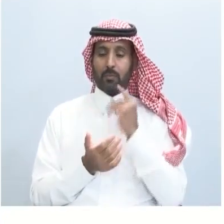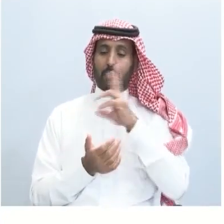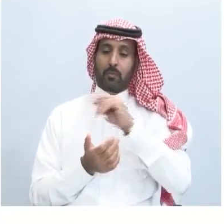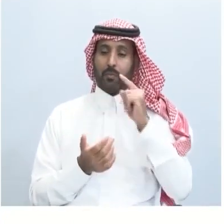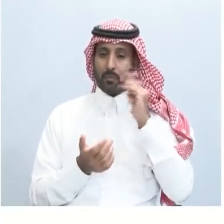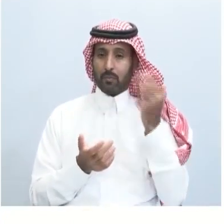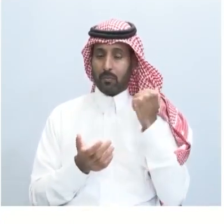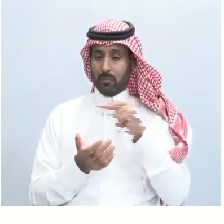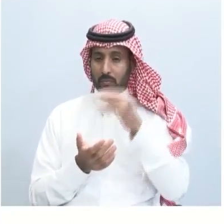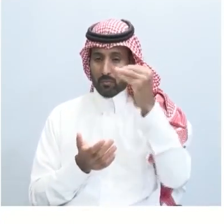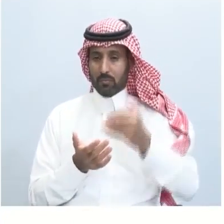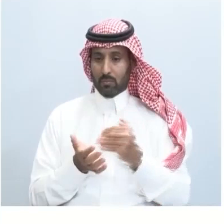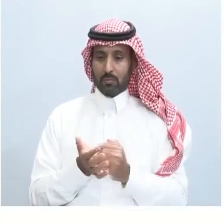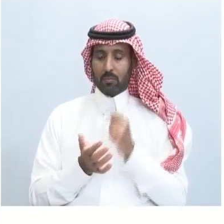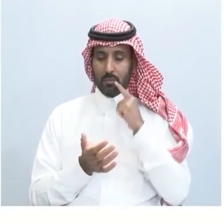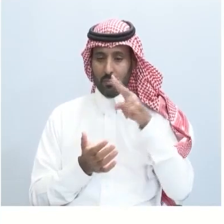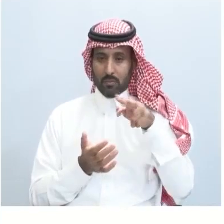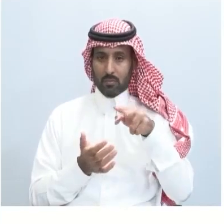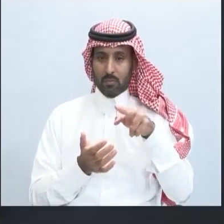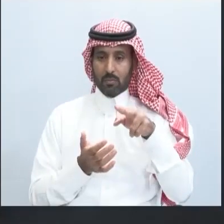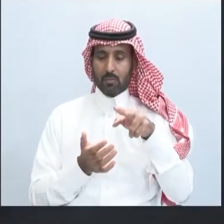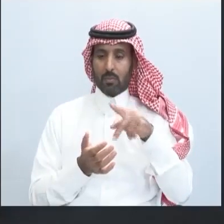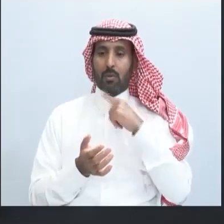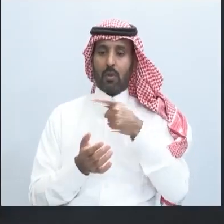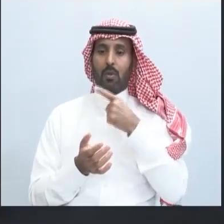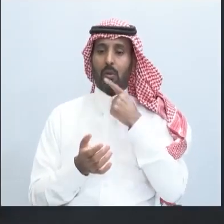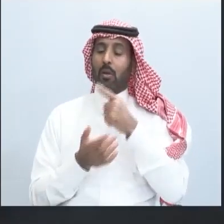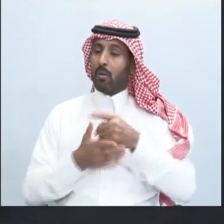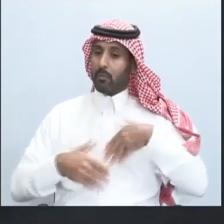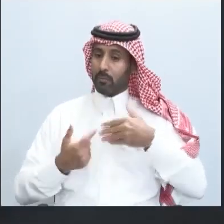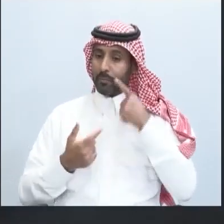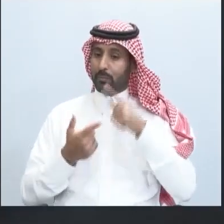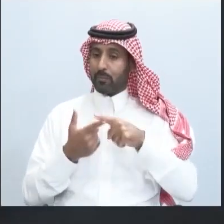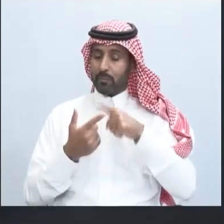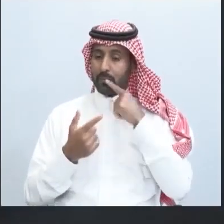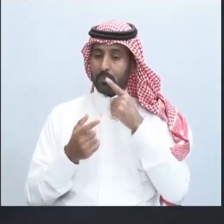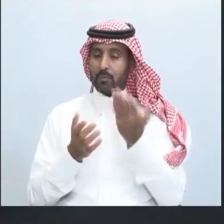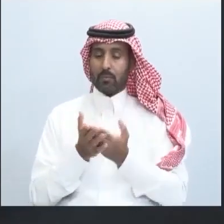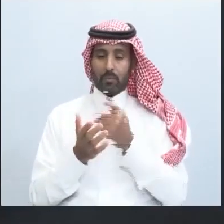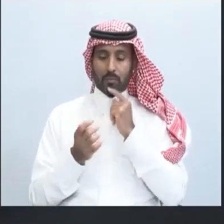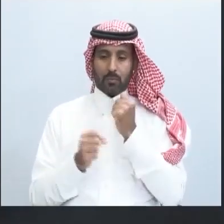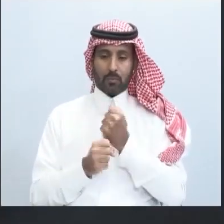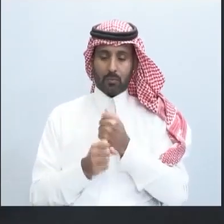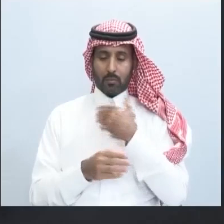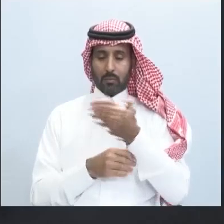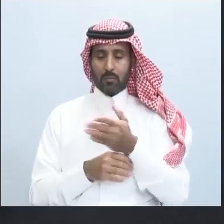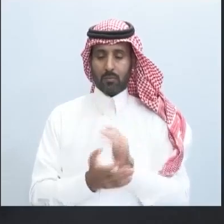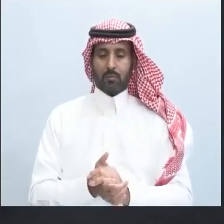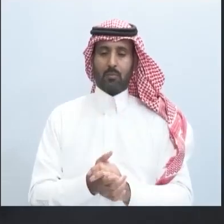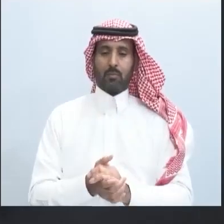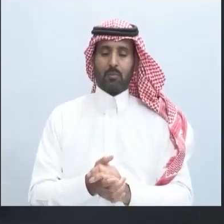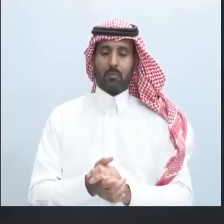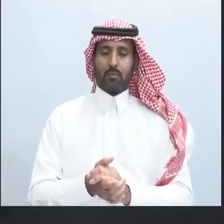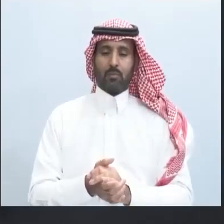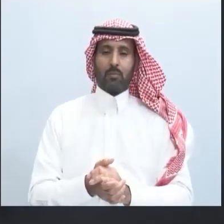same exact letter as this one, just talking about the sport or recreational activity that you